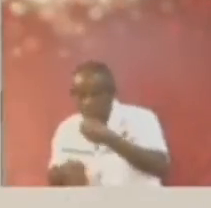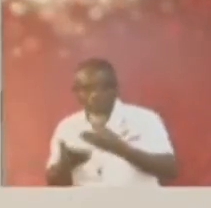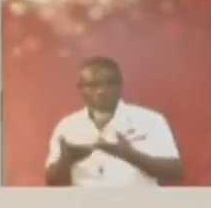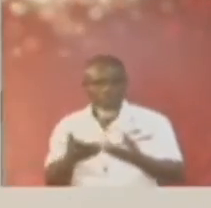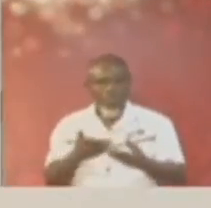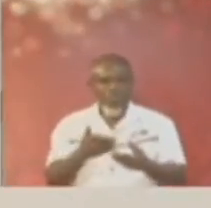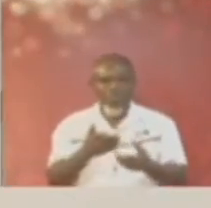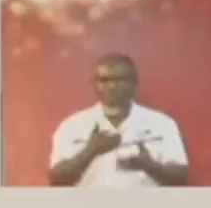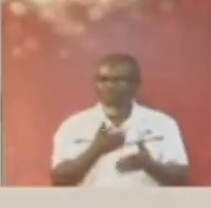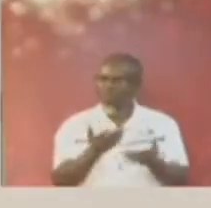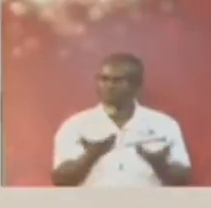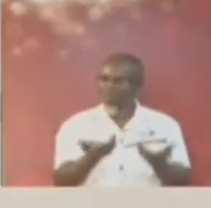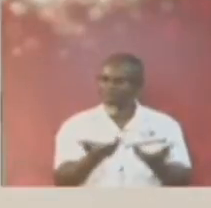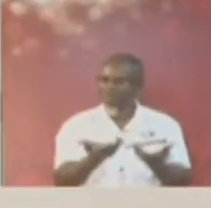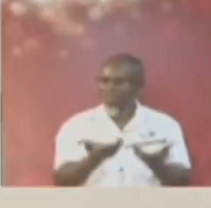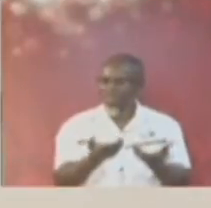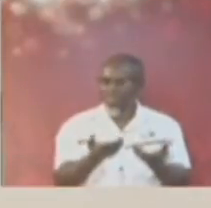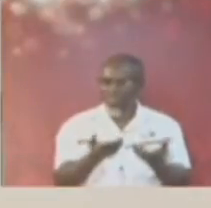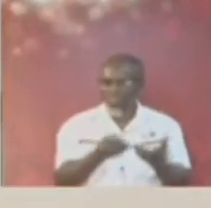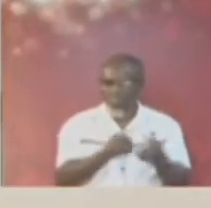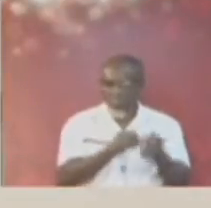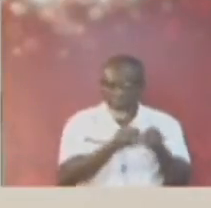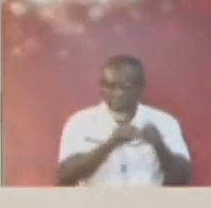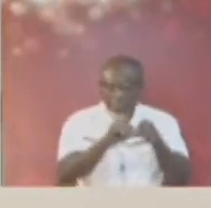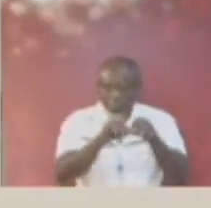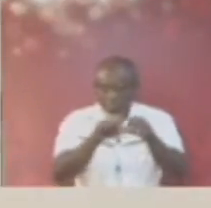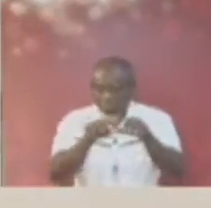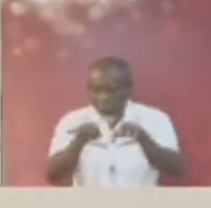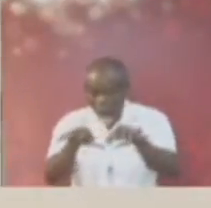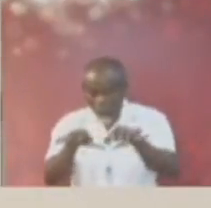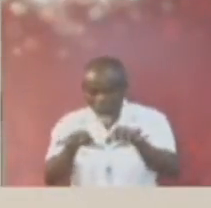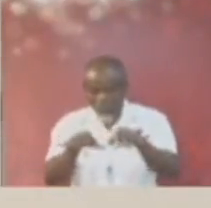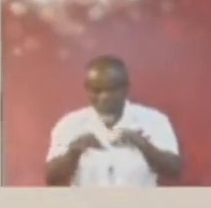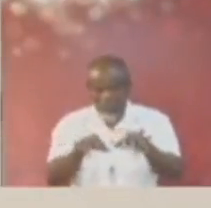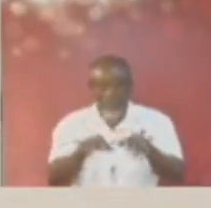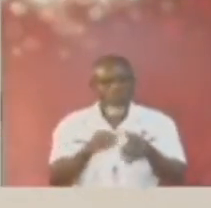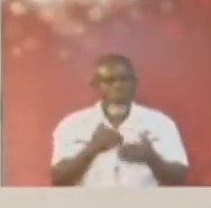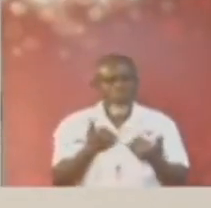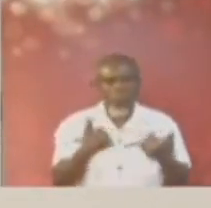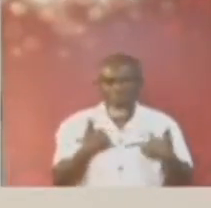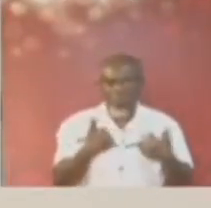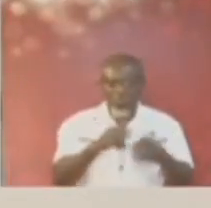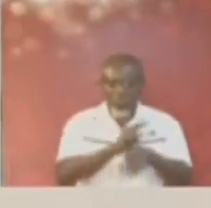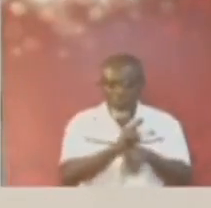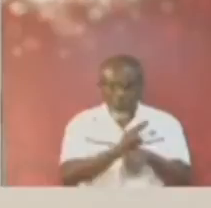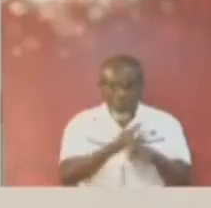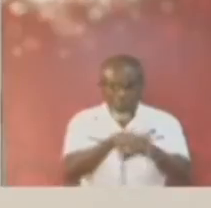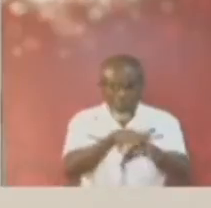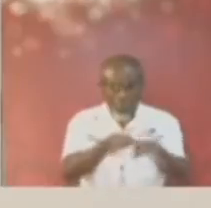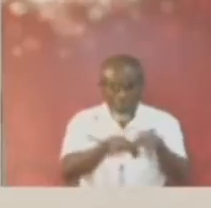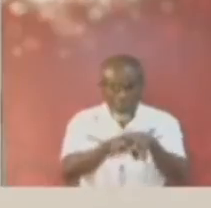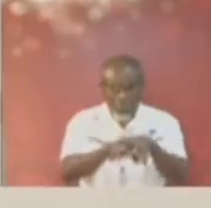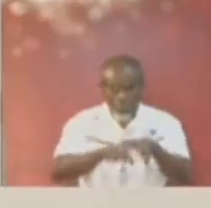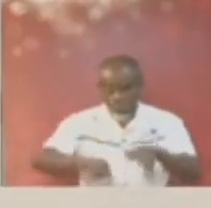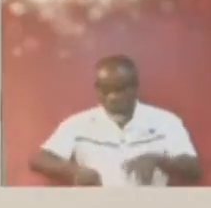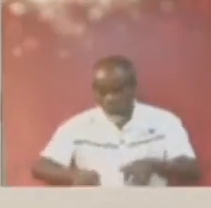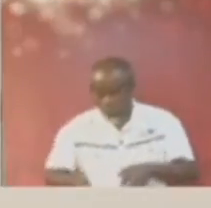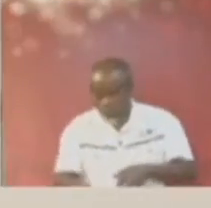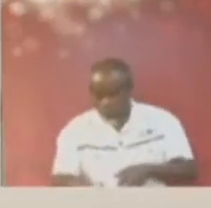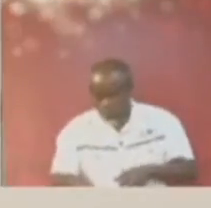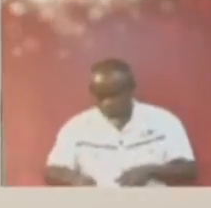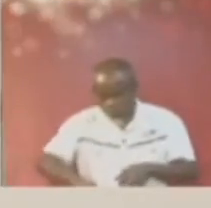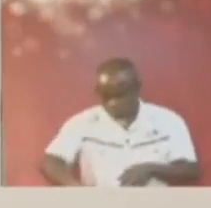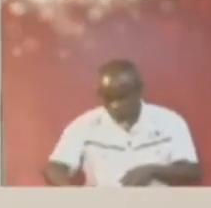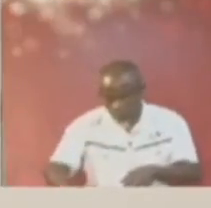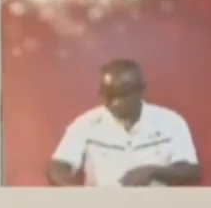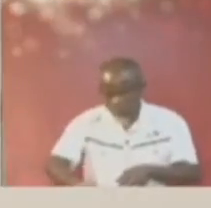face, holding your phones with the gloves, opening people's doors with your gloves. All of these things actually promote risk and promote the